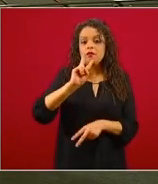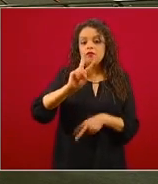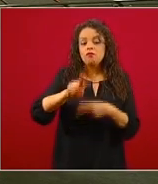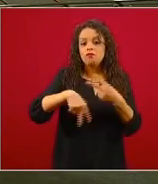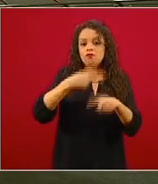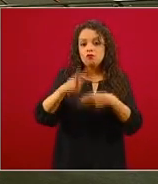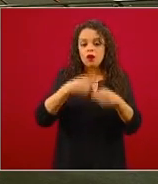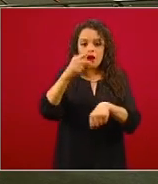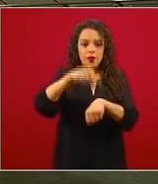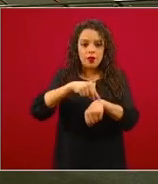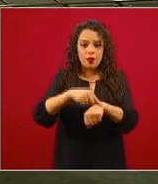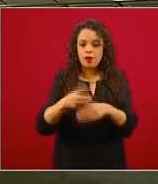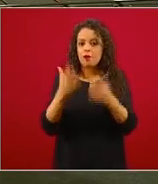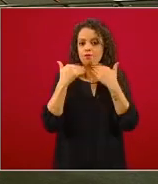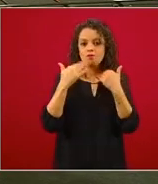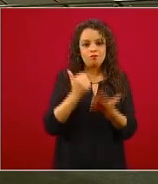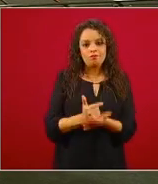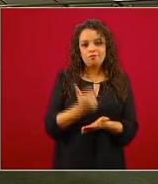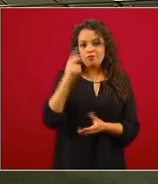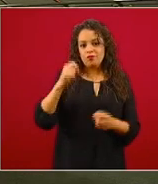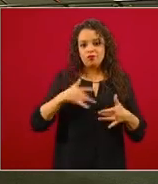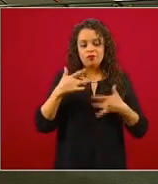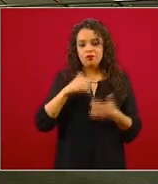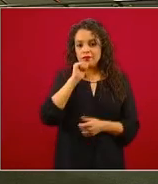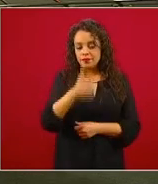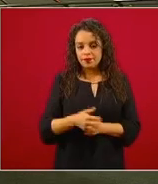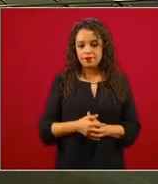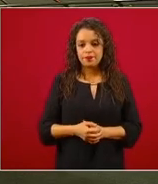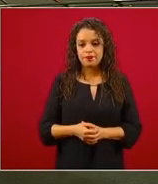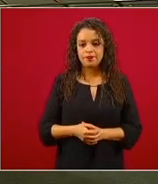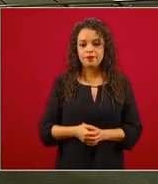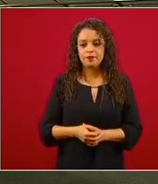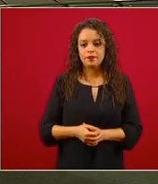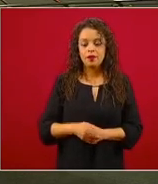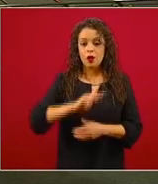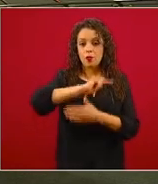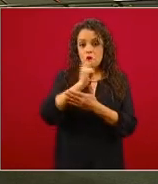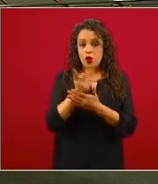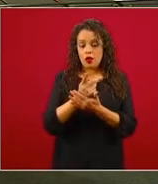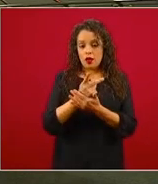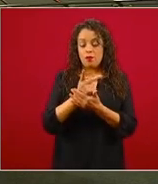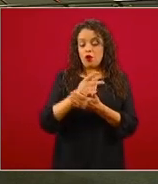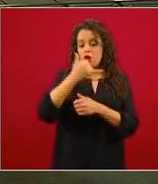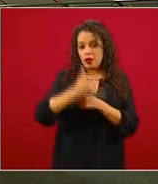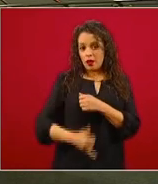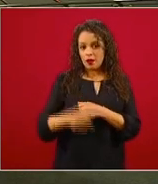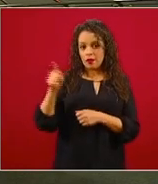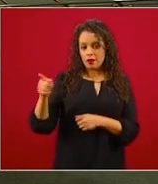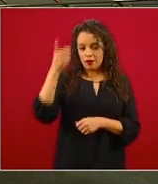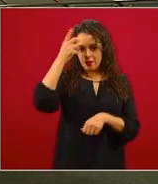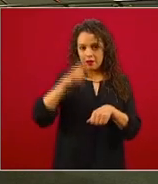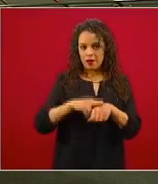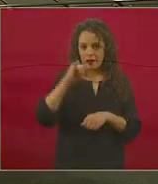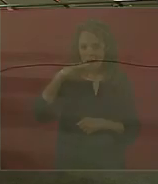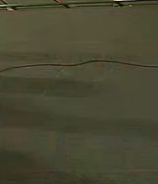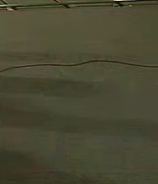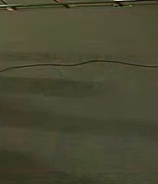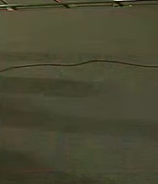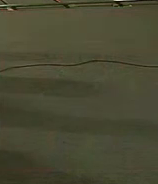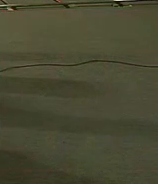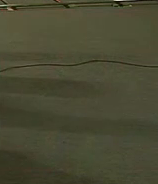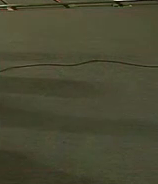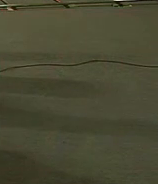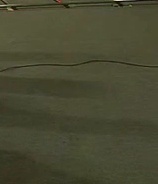Or perhaps when we see them and attend to them, they aren't showing those signs, symptoms that we thought they would.